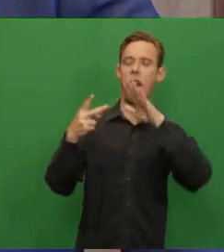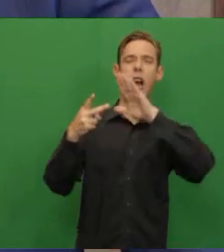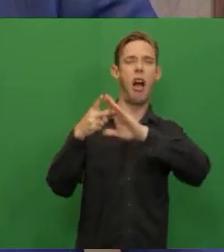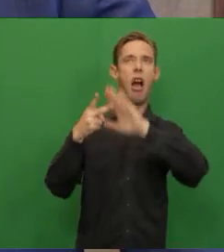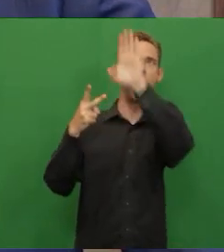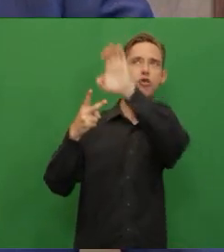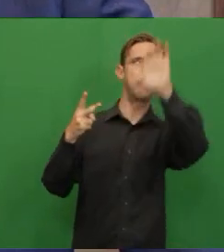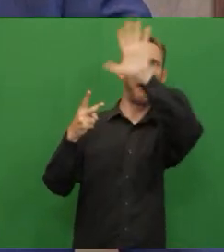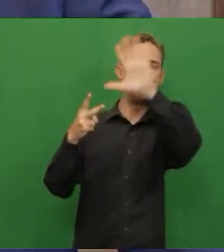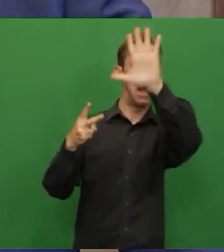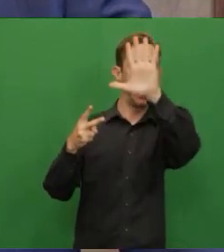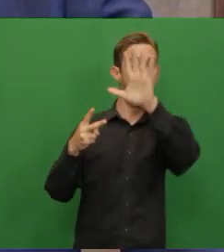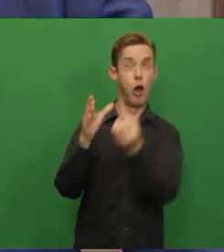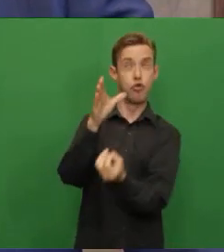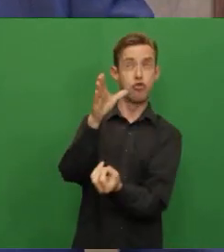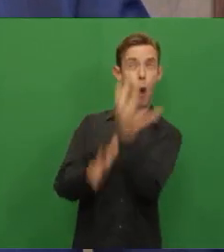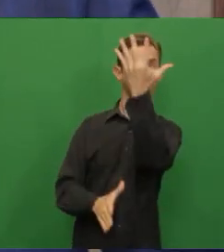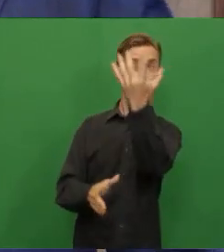potential.